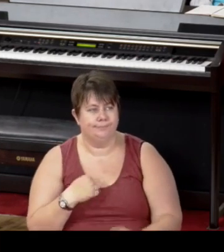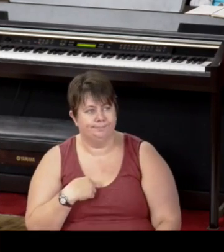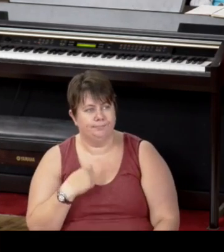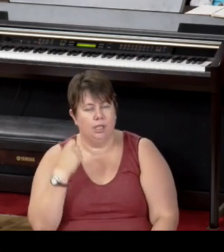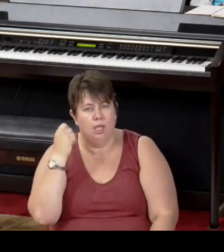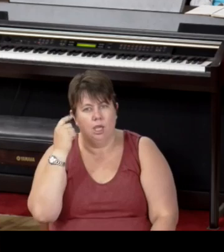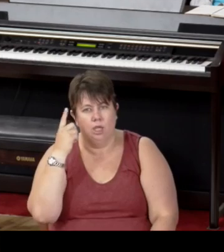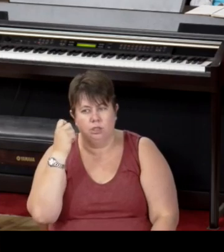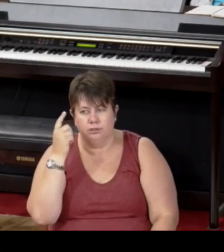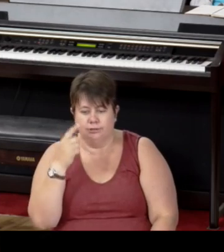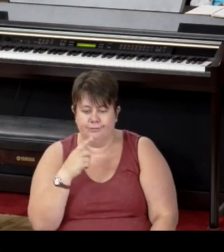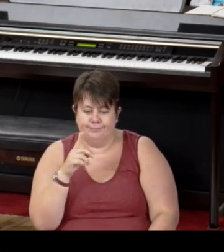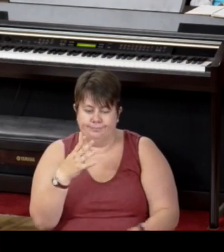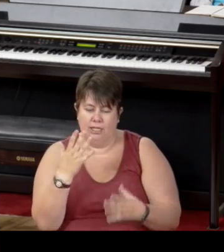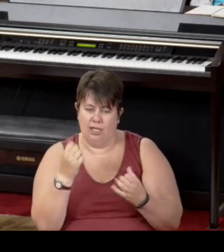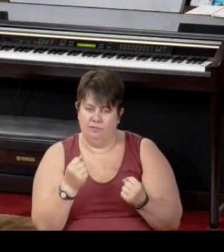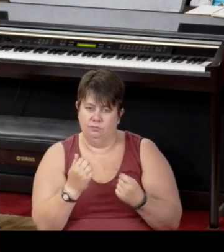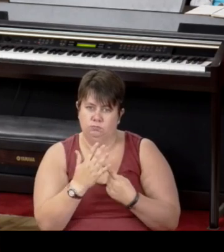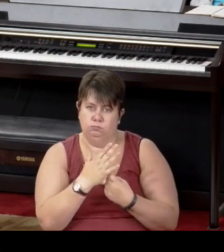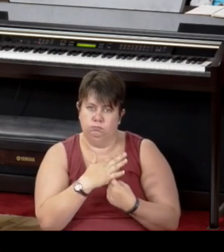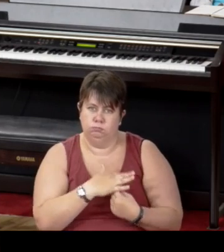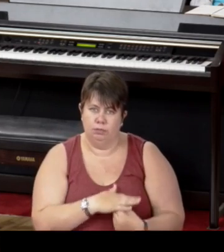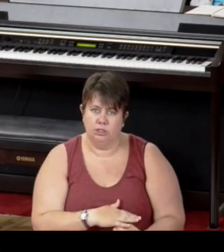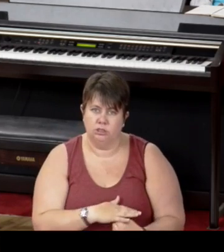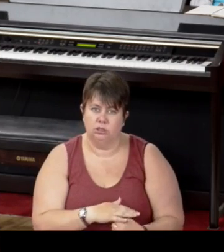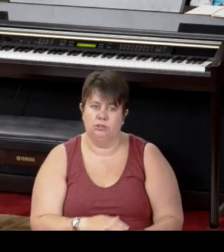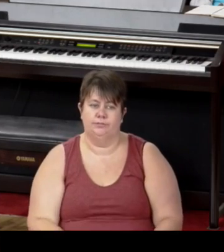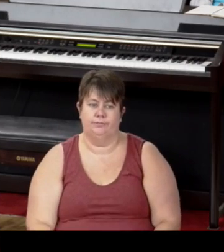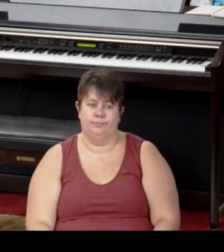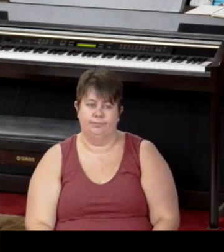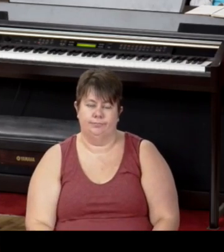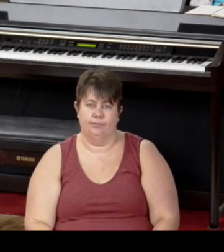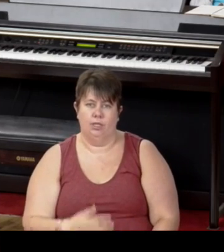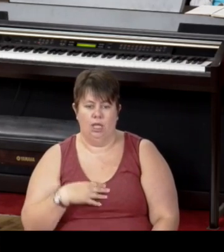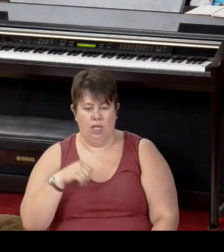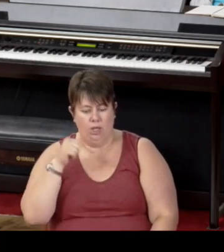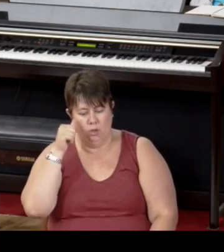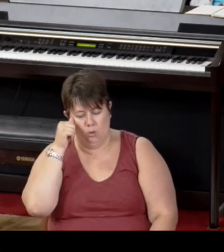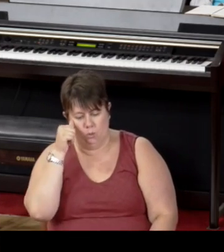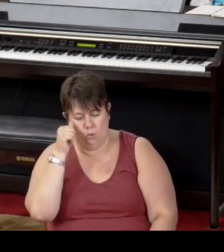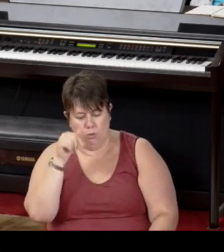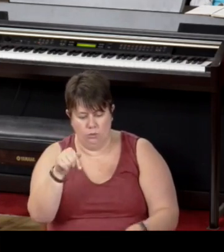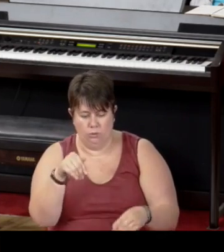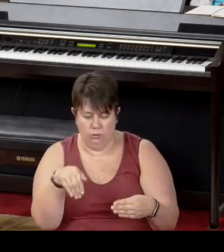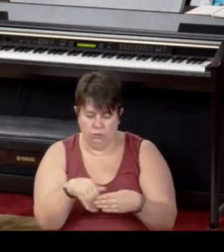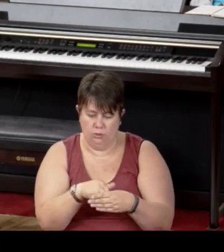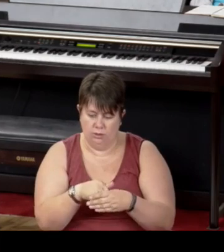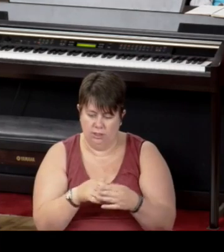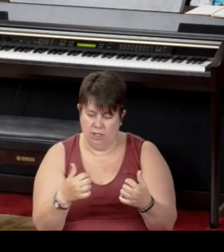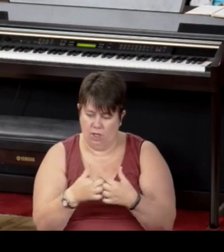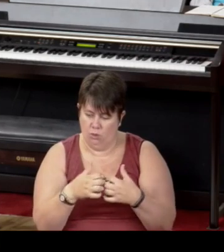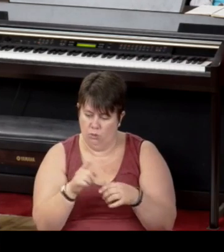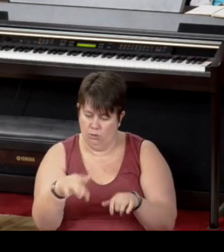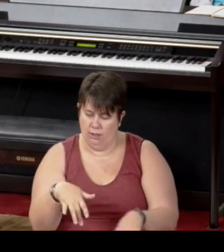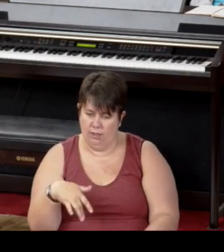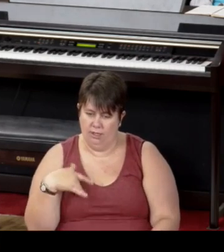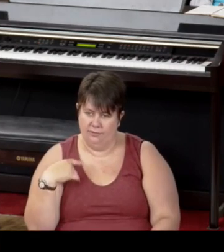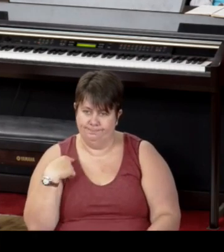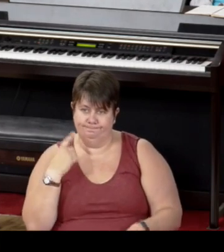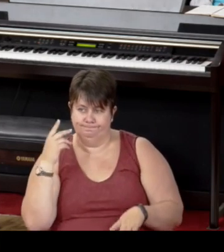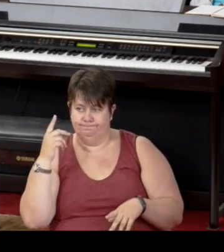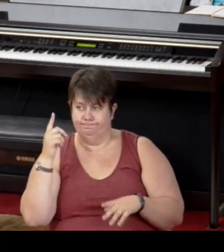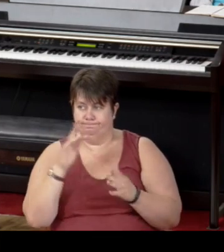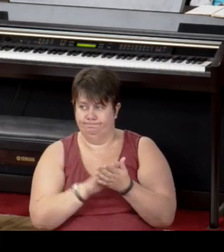understand the pressure you're under. I understand where you're at. I know the context in which you are living. So he cares about